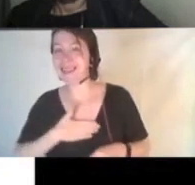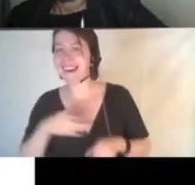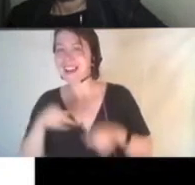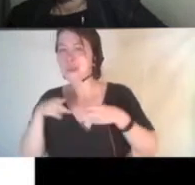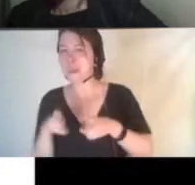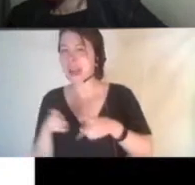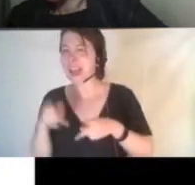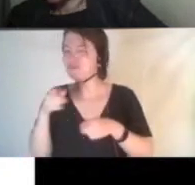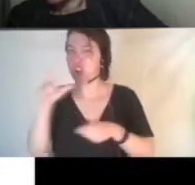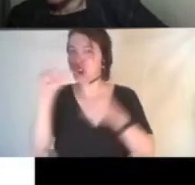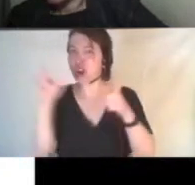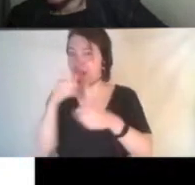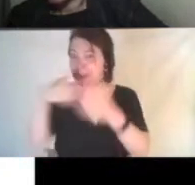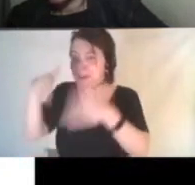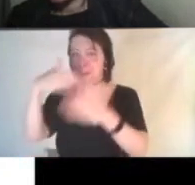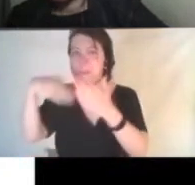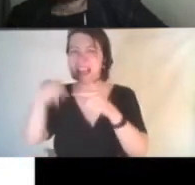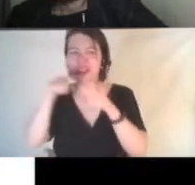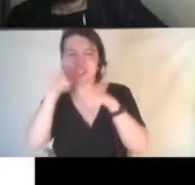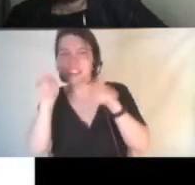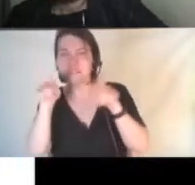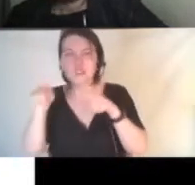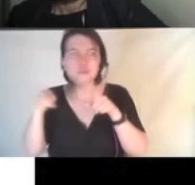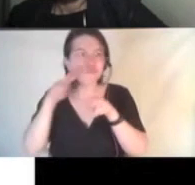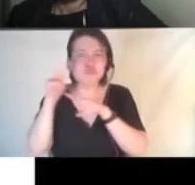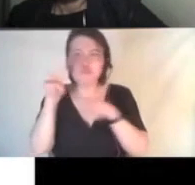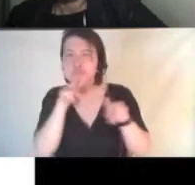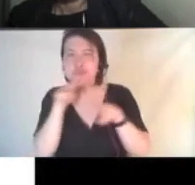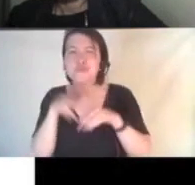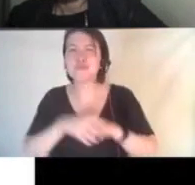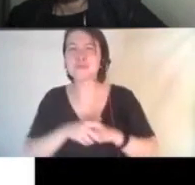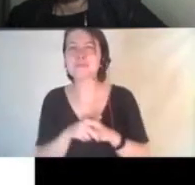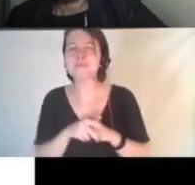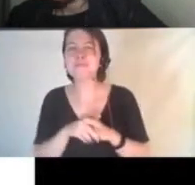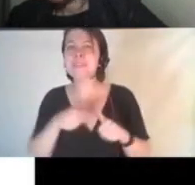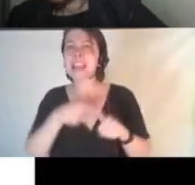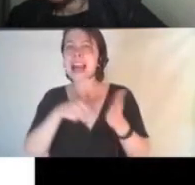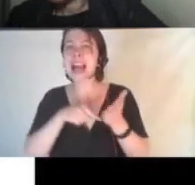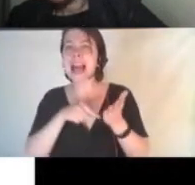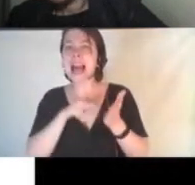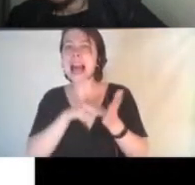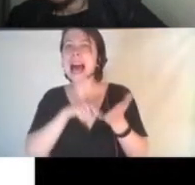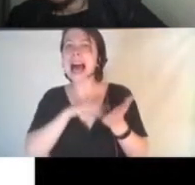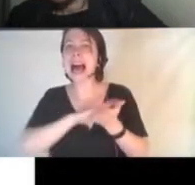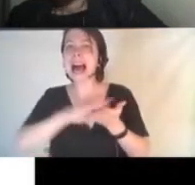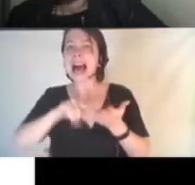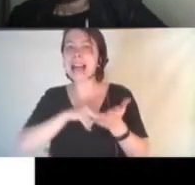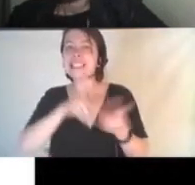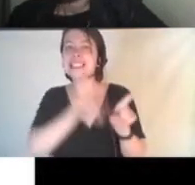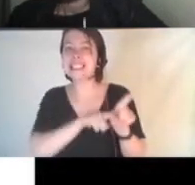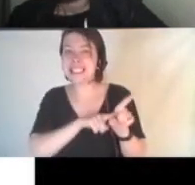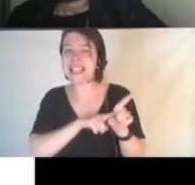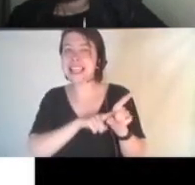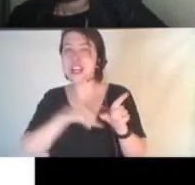to it. So, Anthony Caro, I like him because I like the way he makes